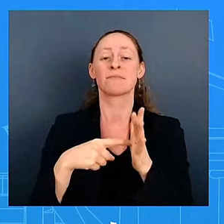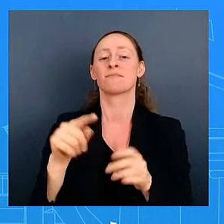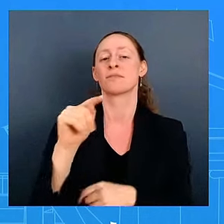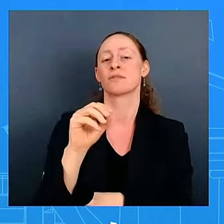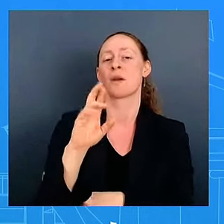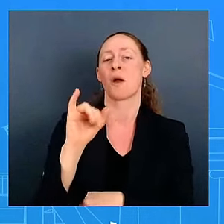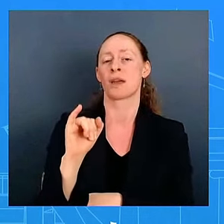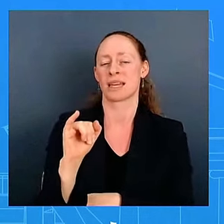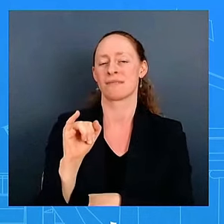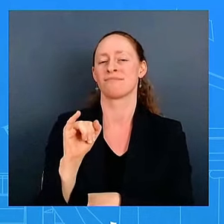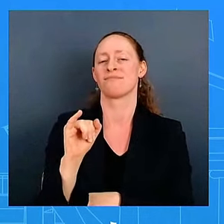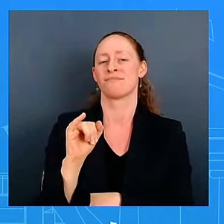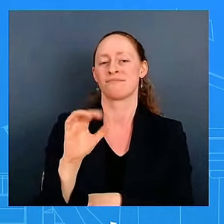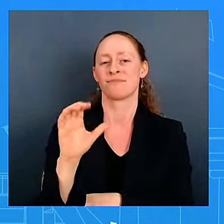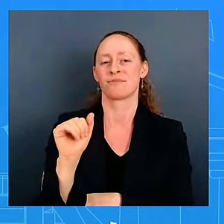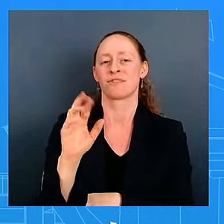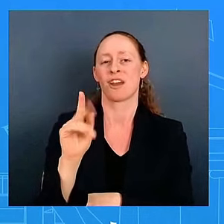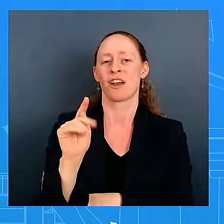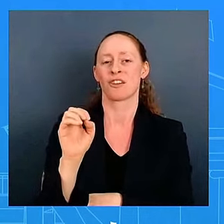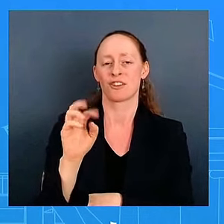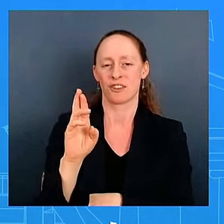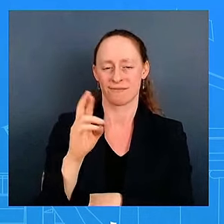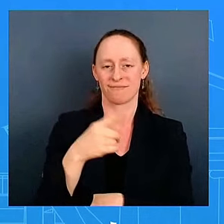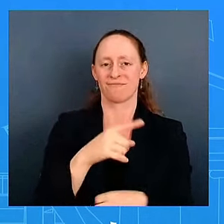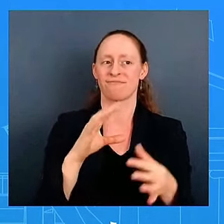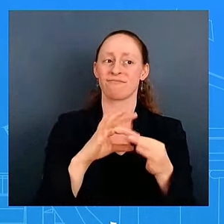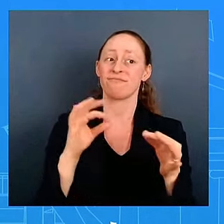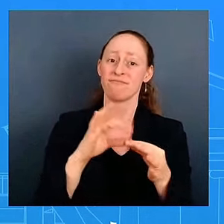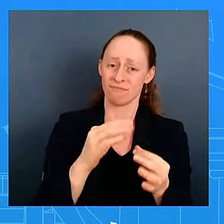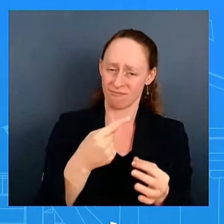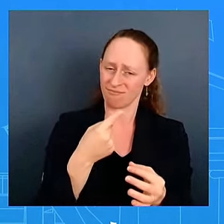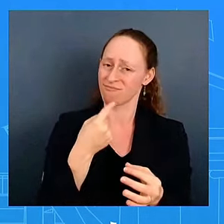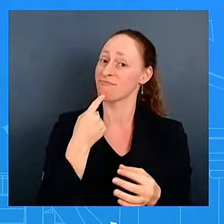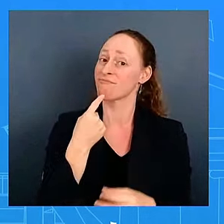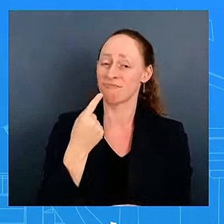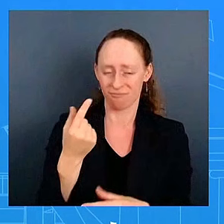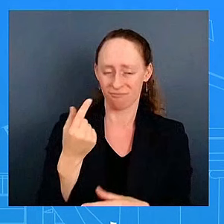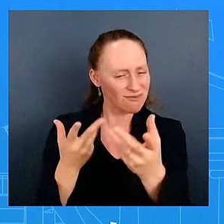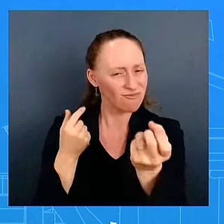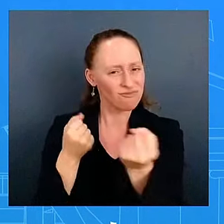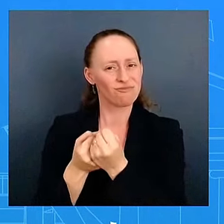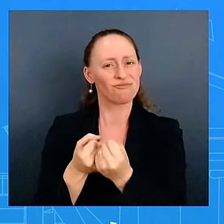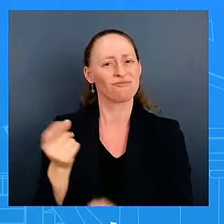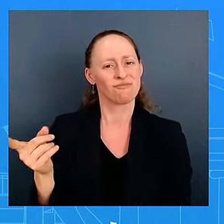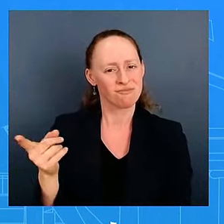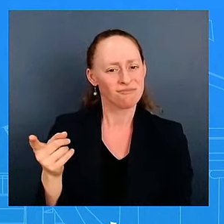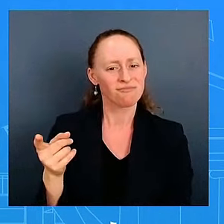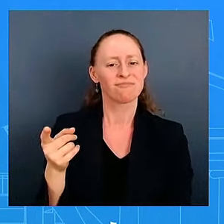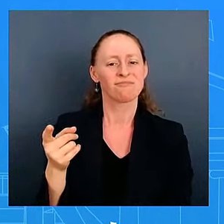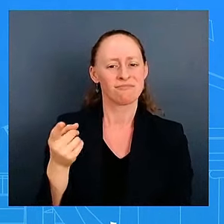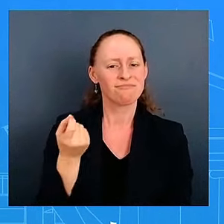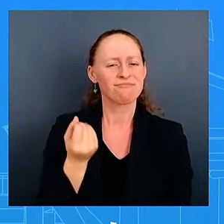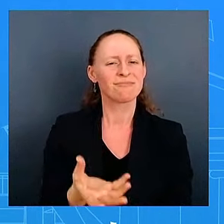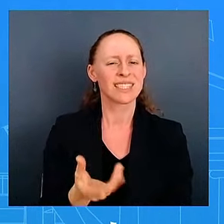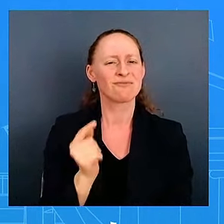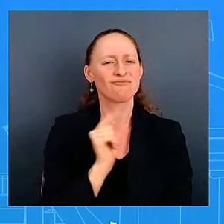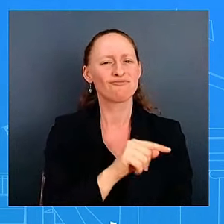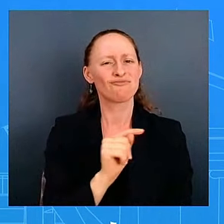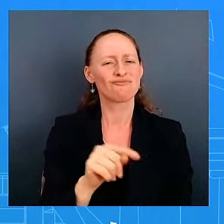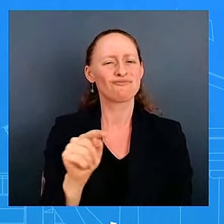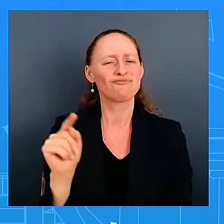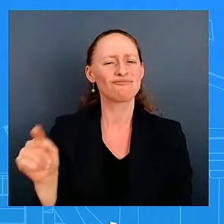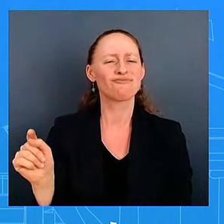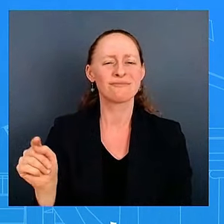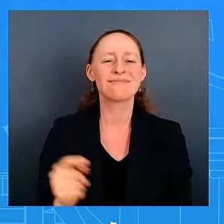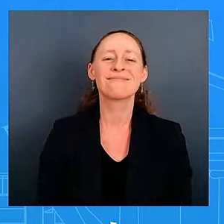hear directly from the president and that he is all in, and we are all in with him. You got a Congressional Hispanic